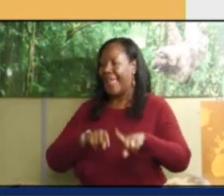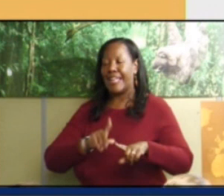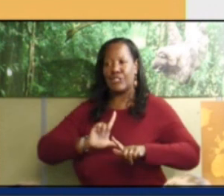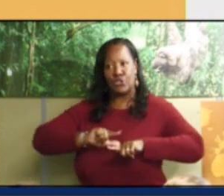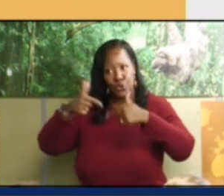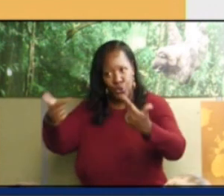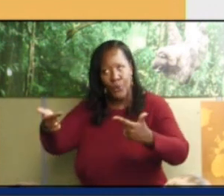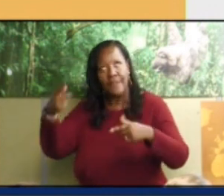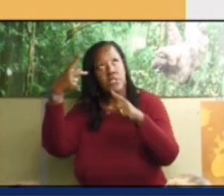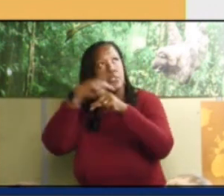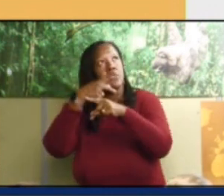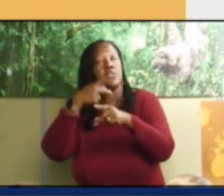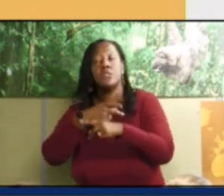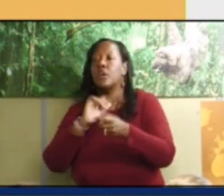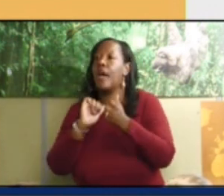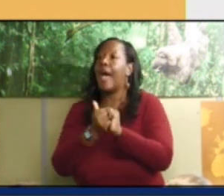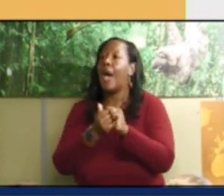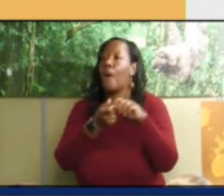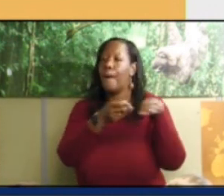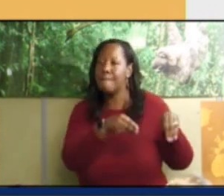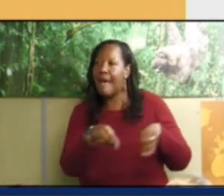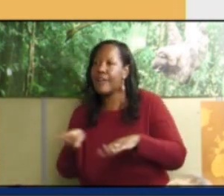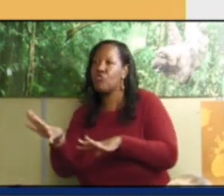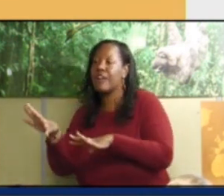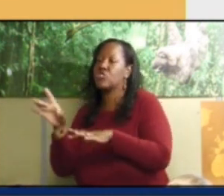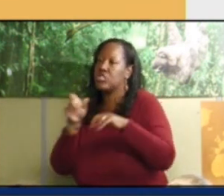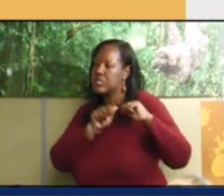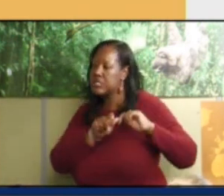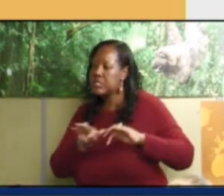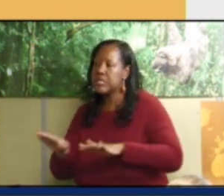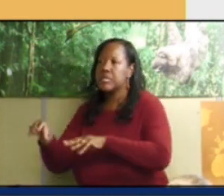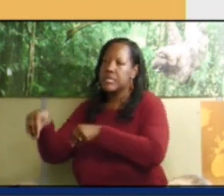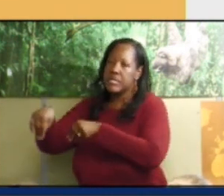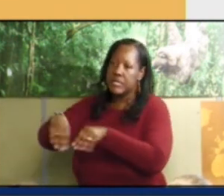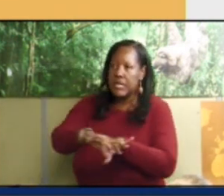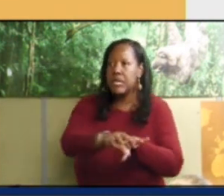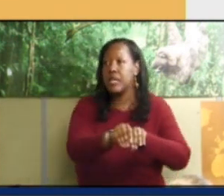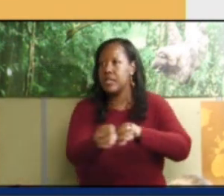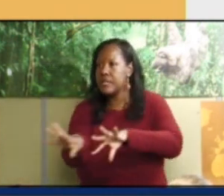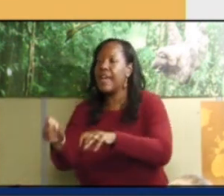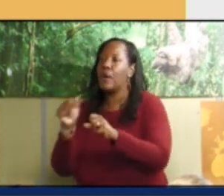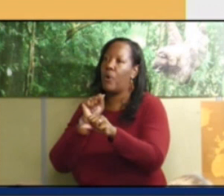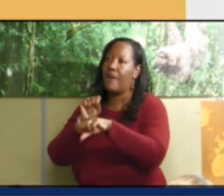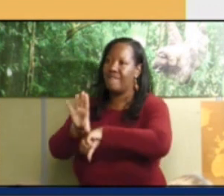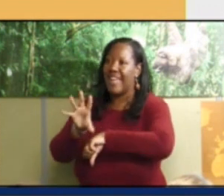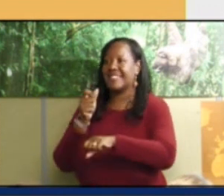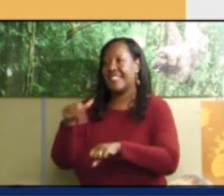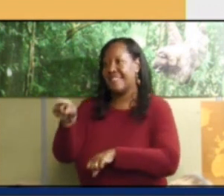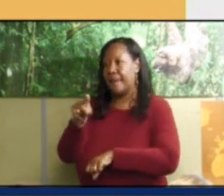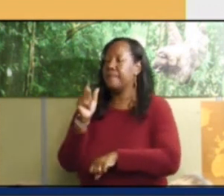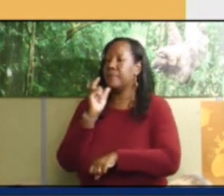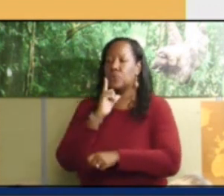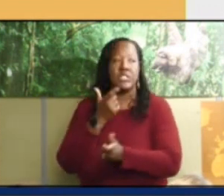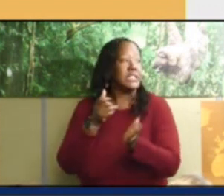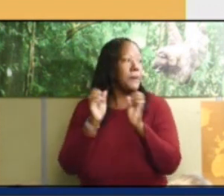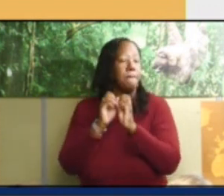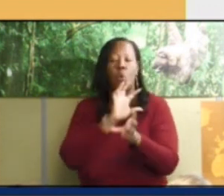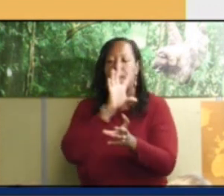thinking about how migration affects them personally by just asking more involved questions.